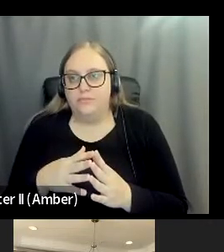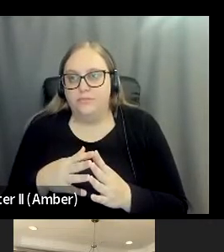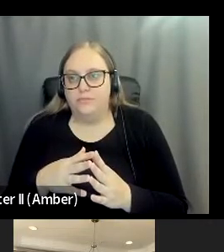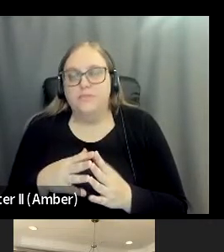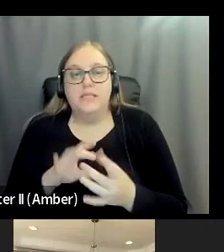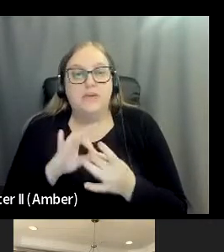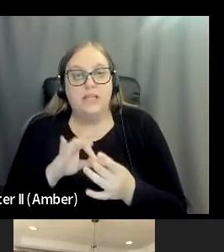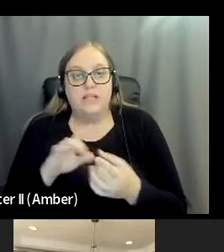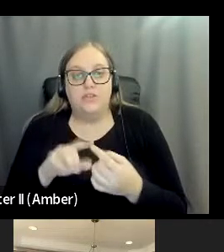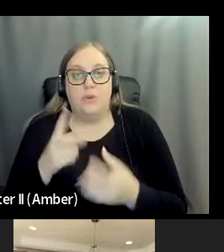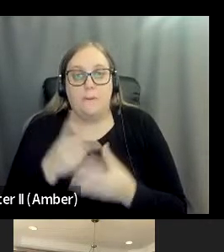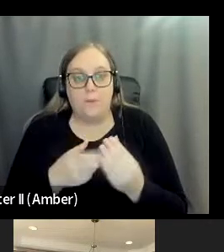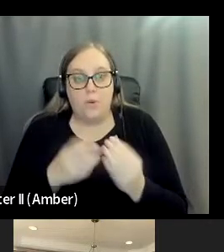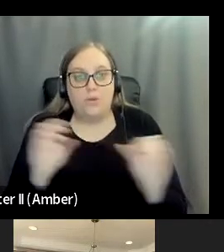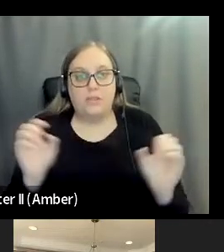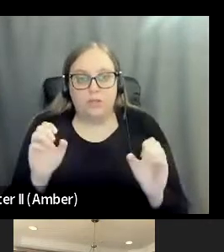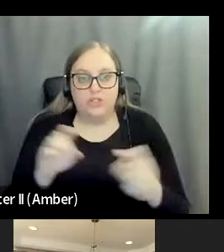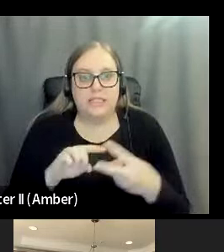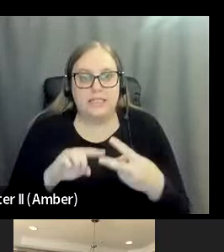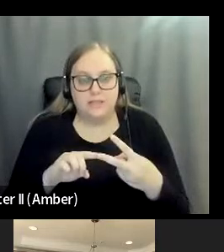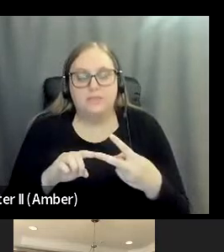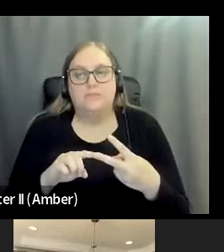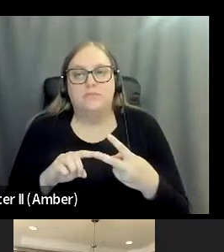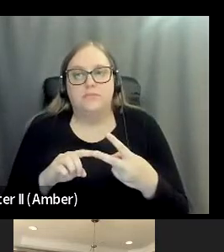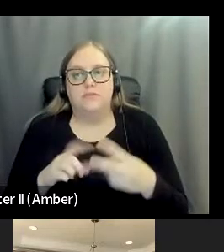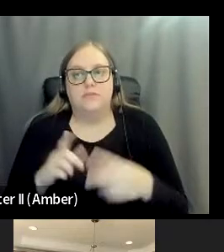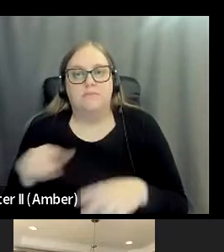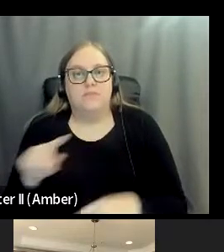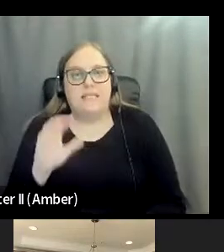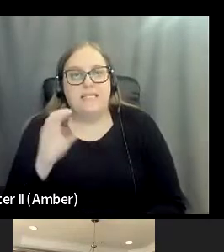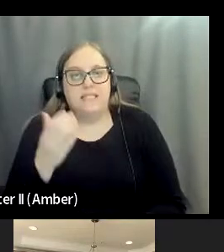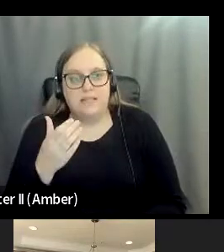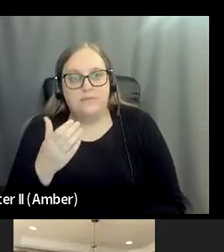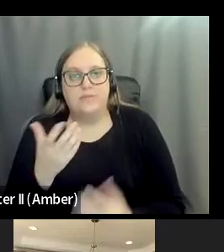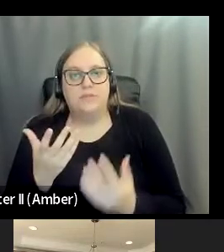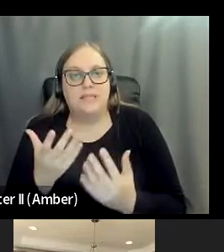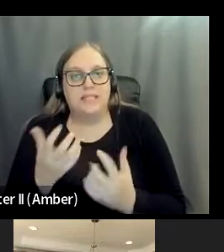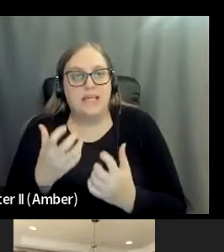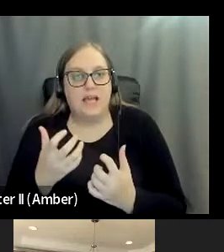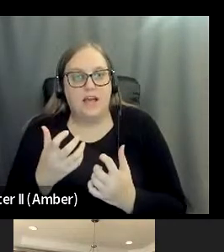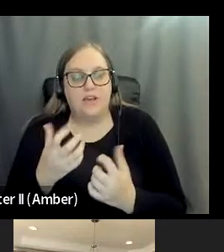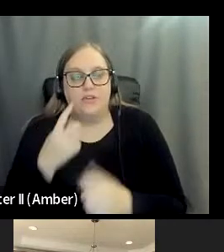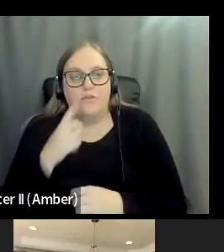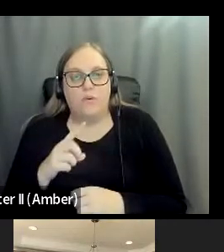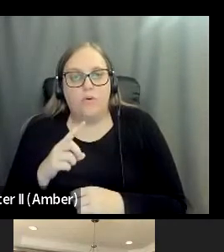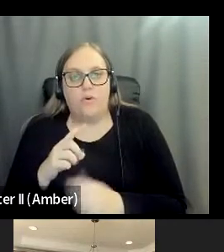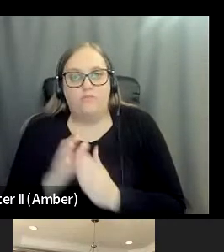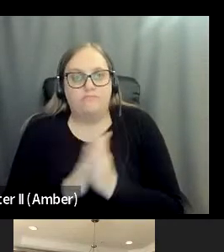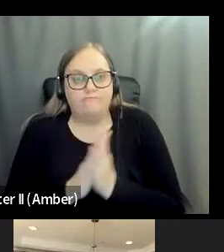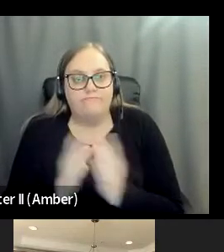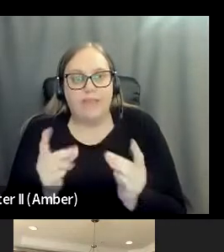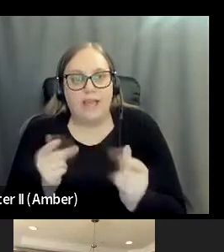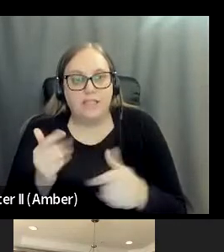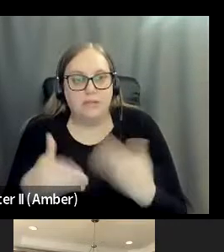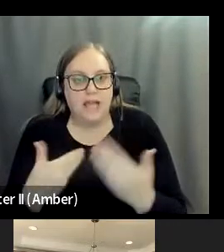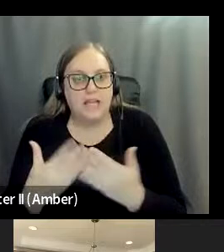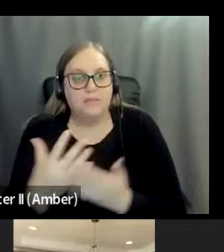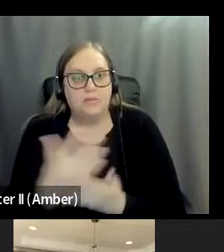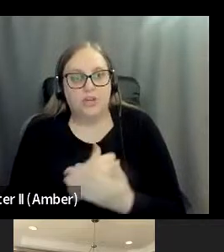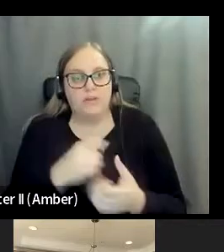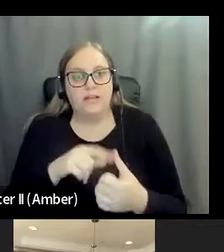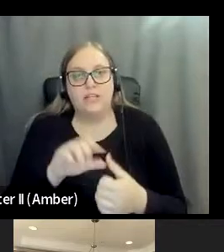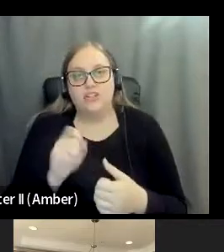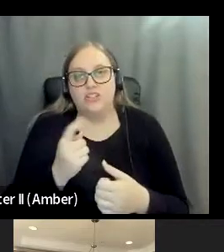as it pertains to both emergencies, there seemed to be some desire for expedited procurement, one for shelter